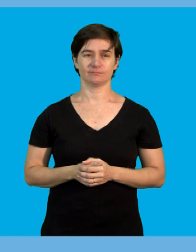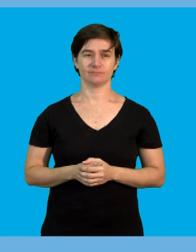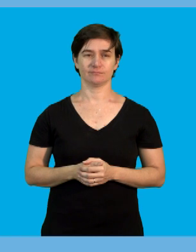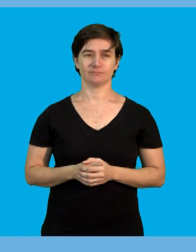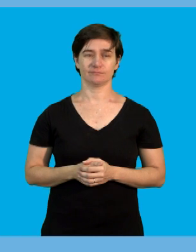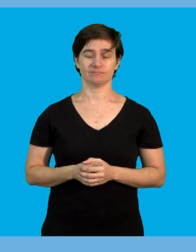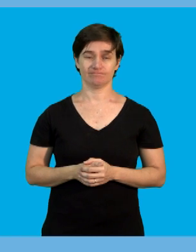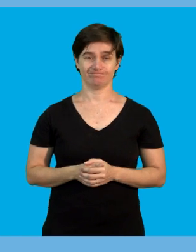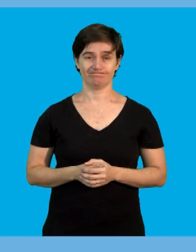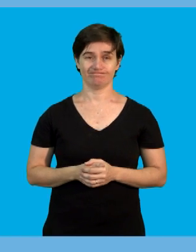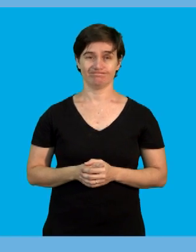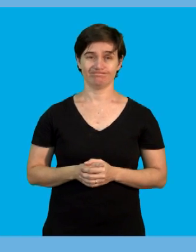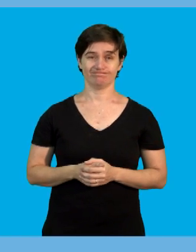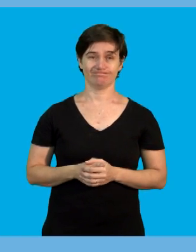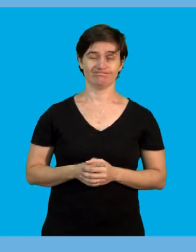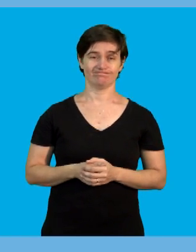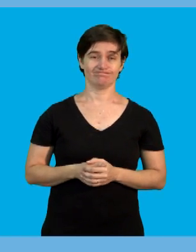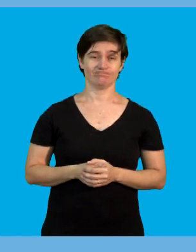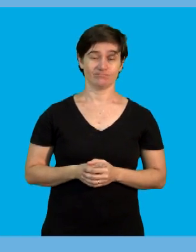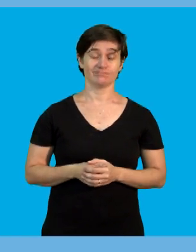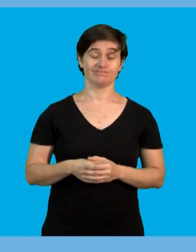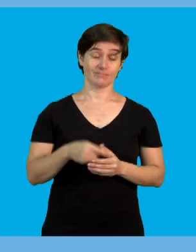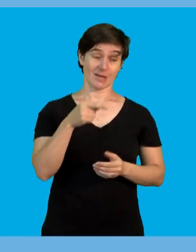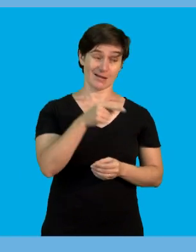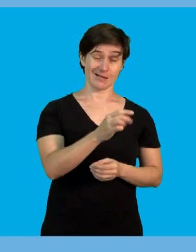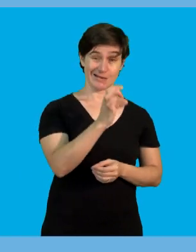And then a cell